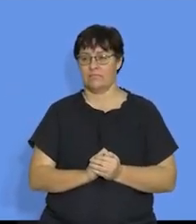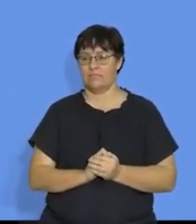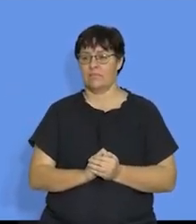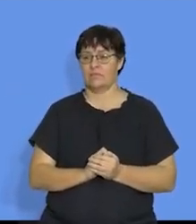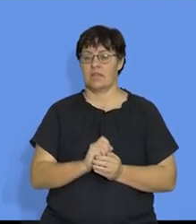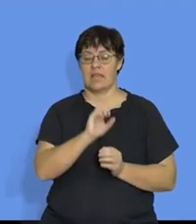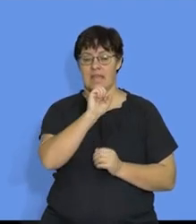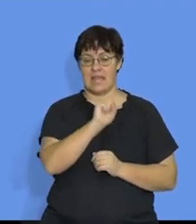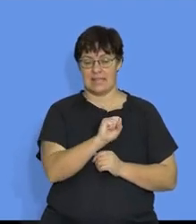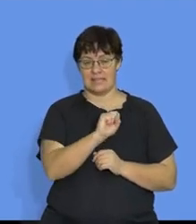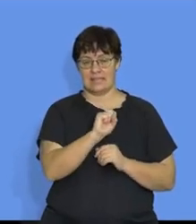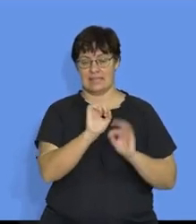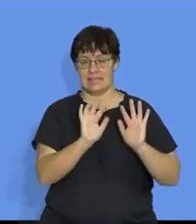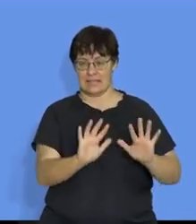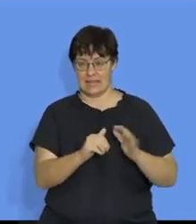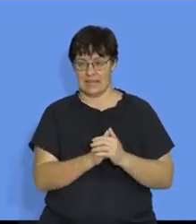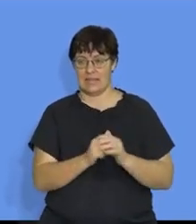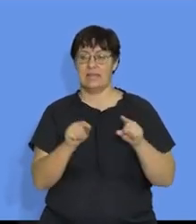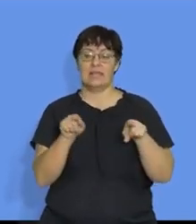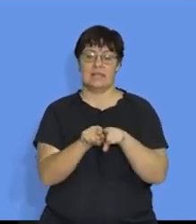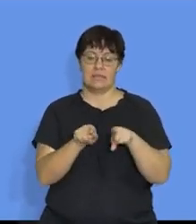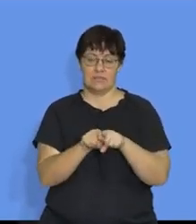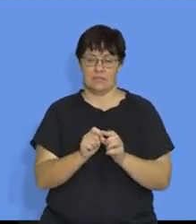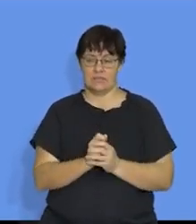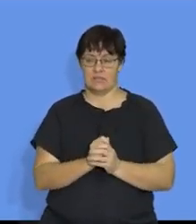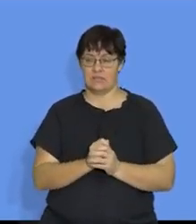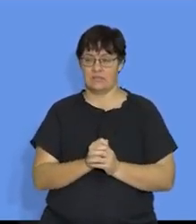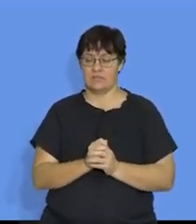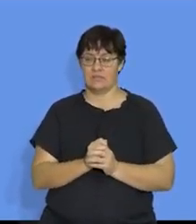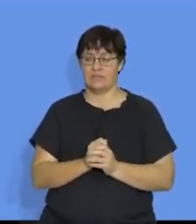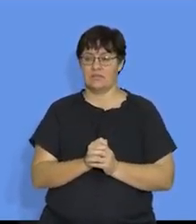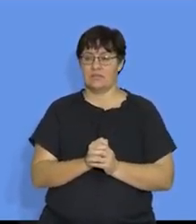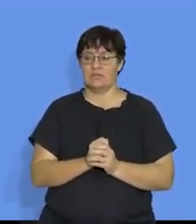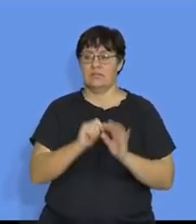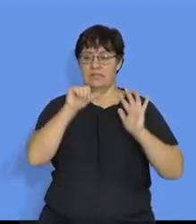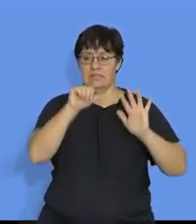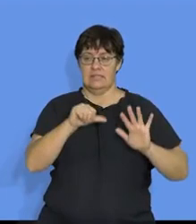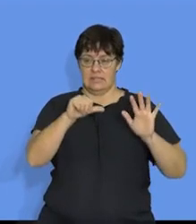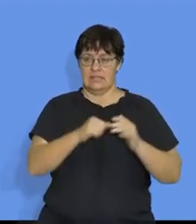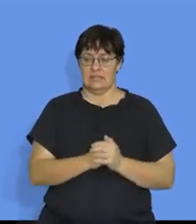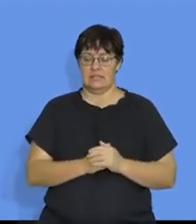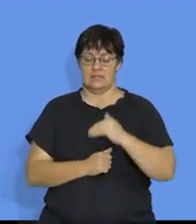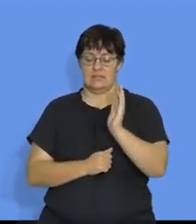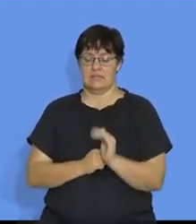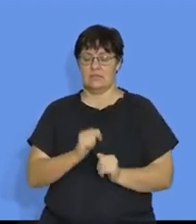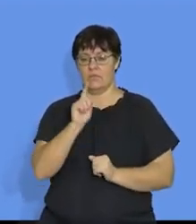So let us substitute it in together. So the sum of the first 10 terms will be equal to